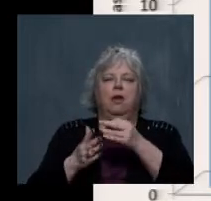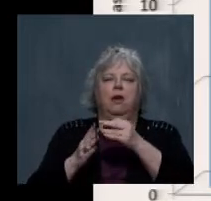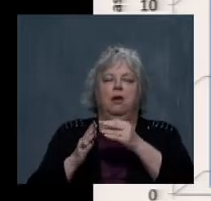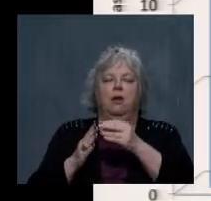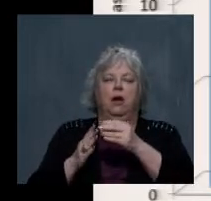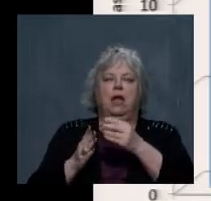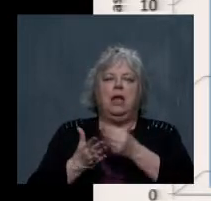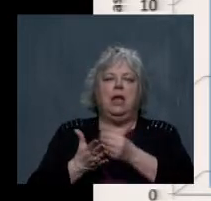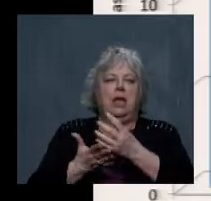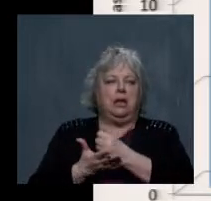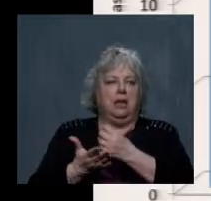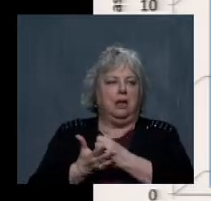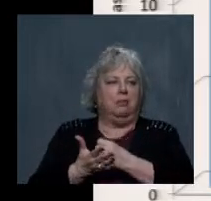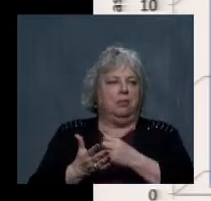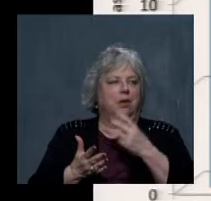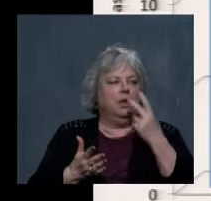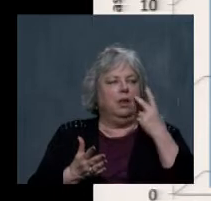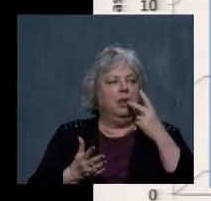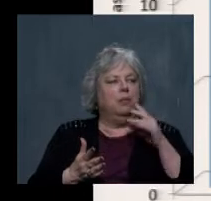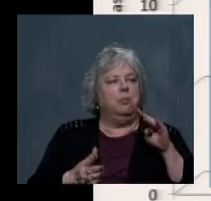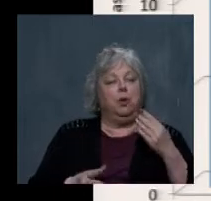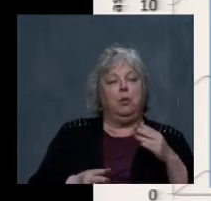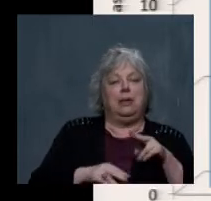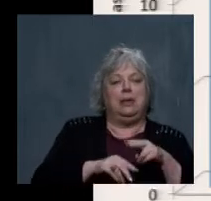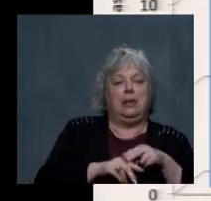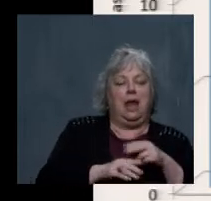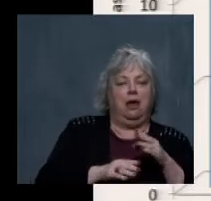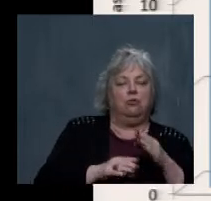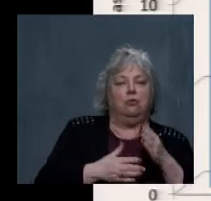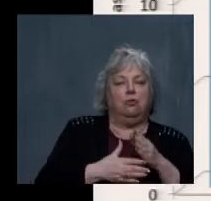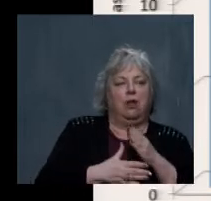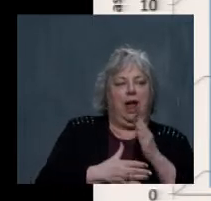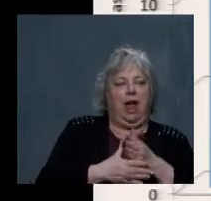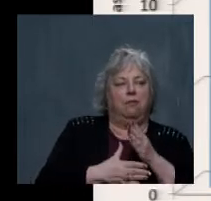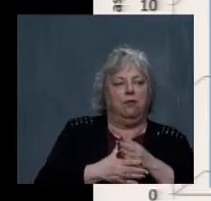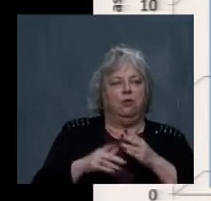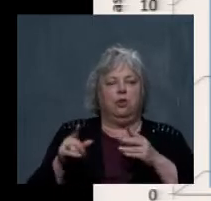much higher that is in the national average for those years, and it's getting worse.